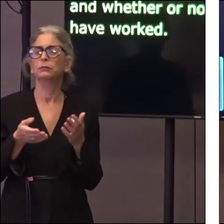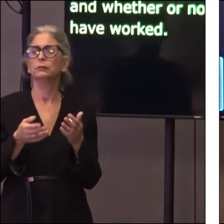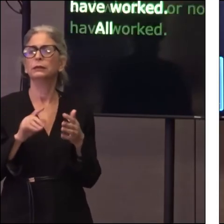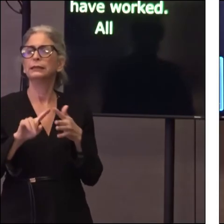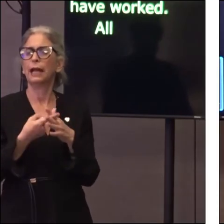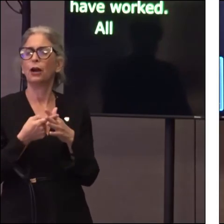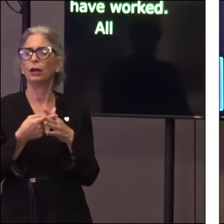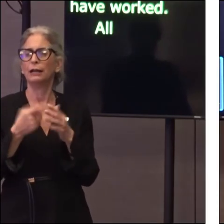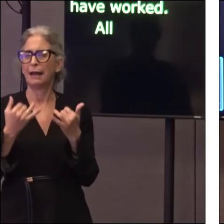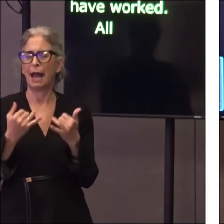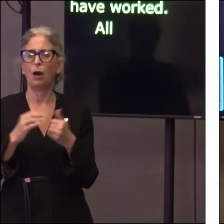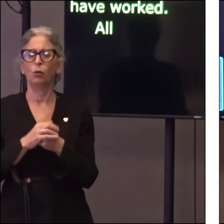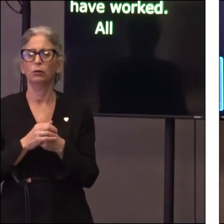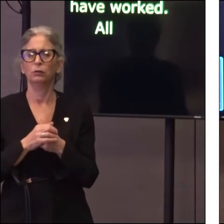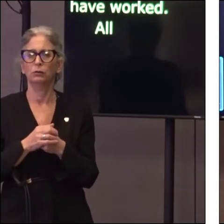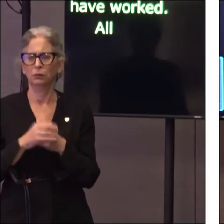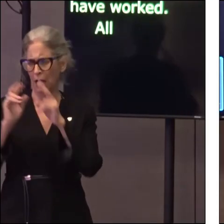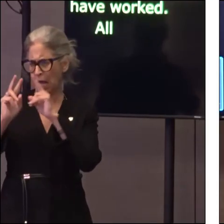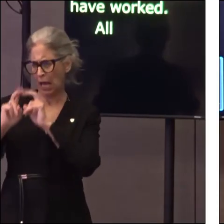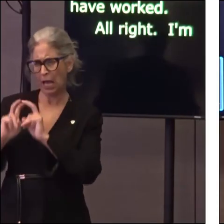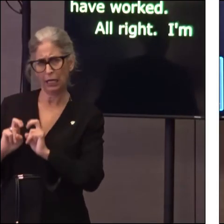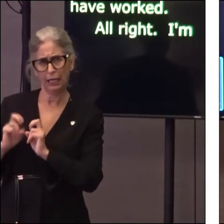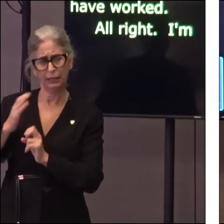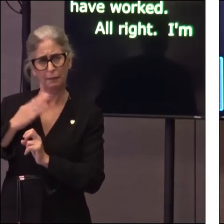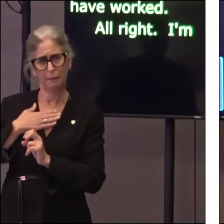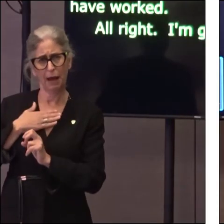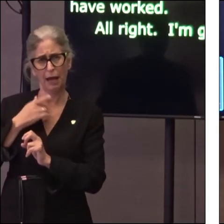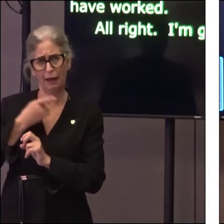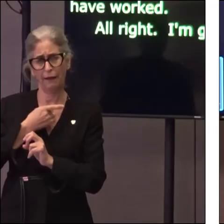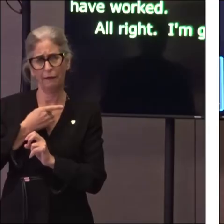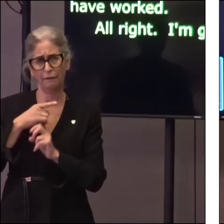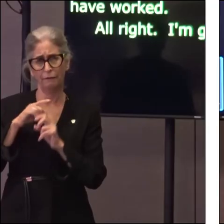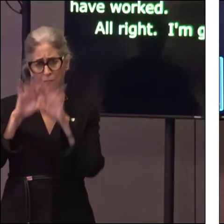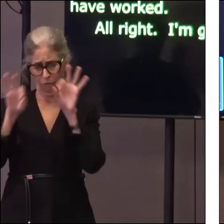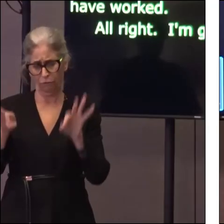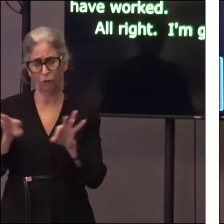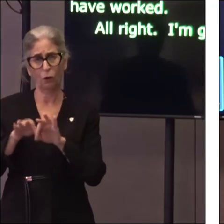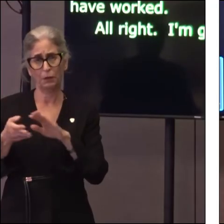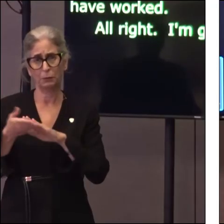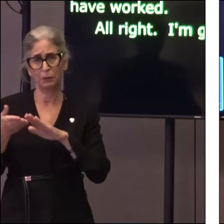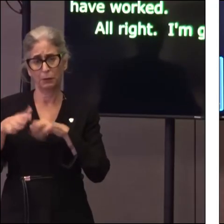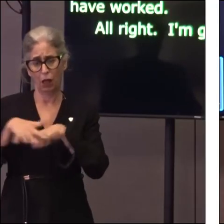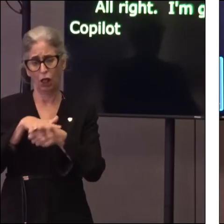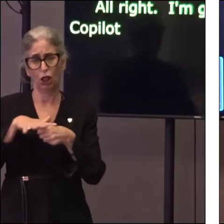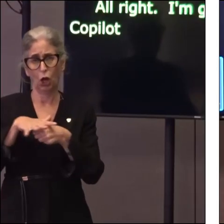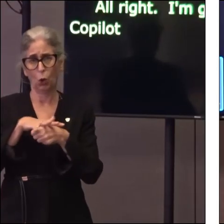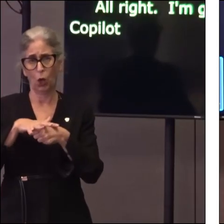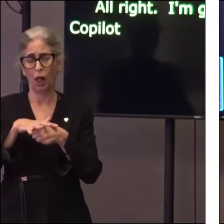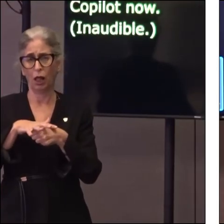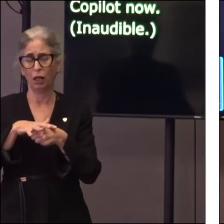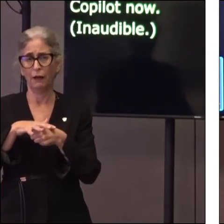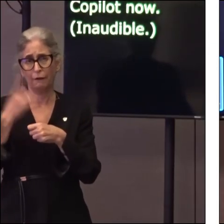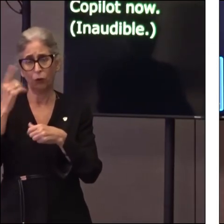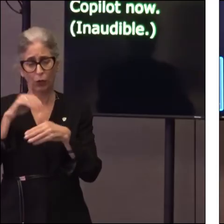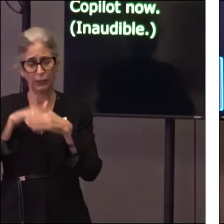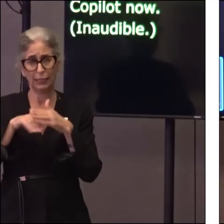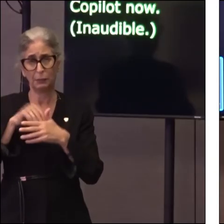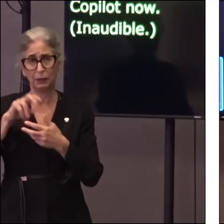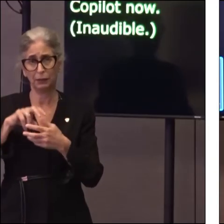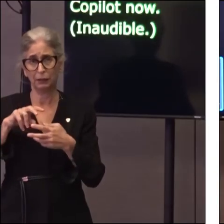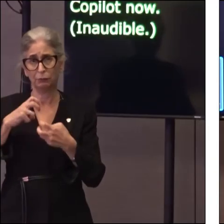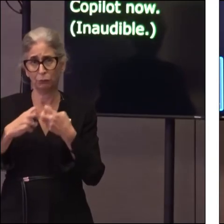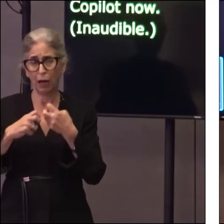now, say analyze my contact us form that's been running in a local dev server for accessibility